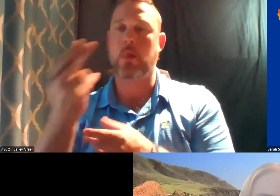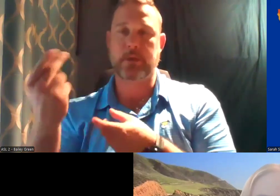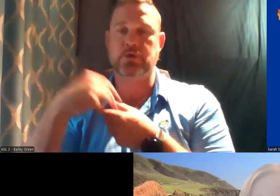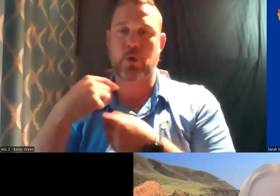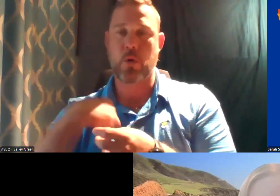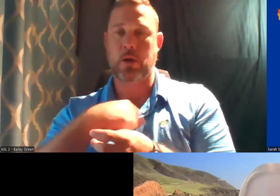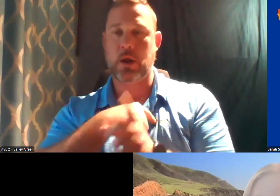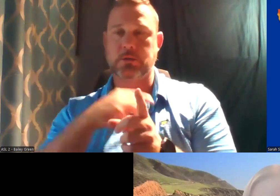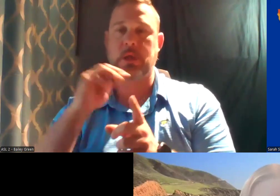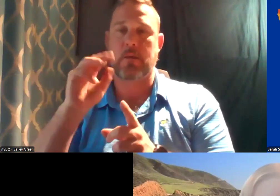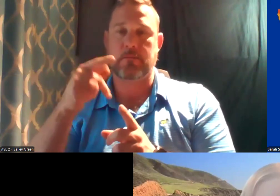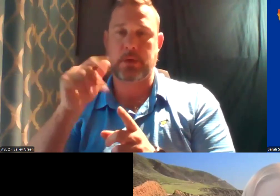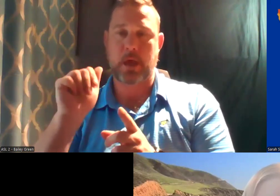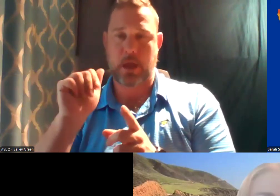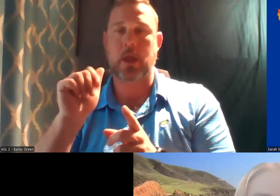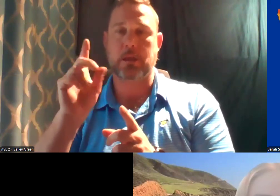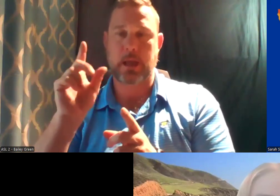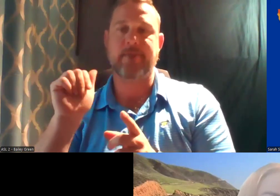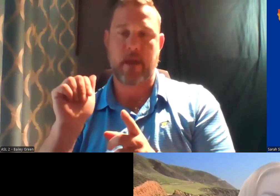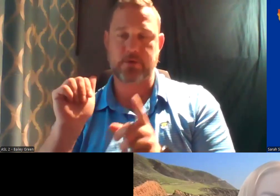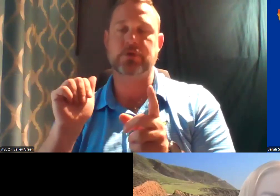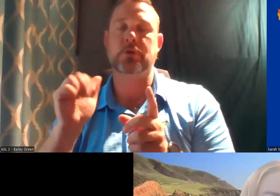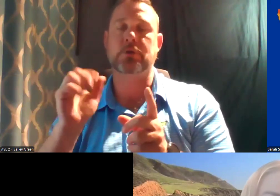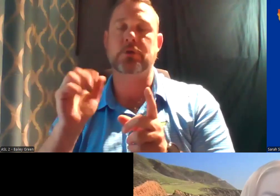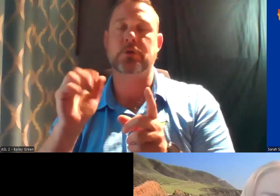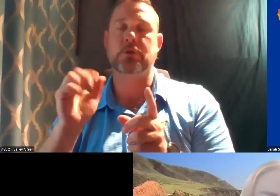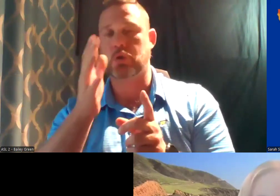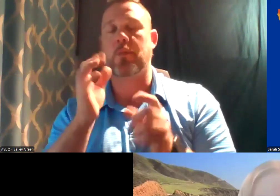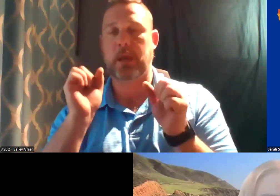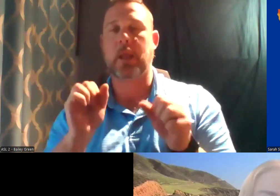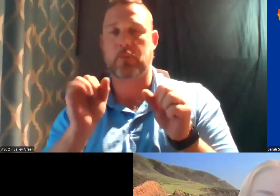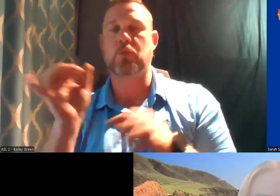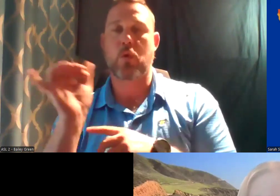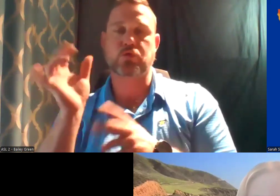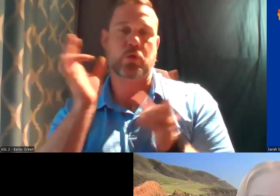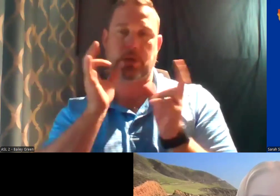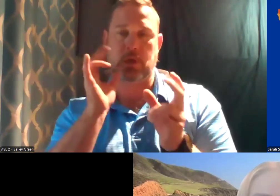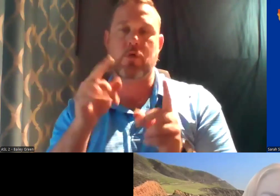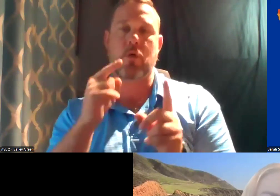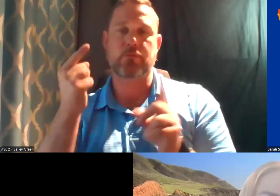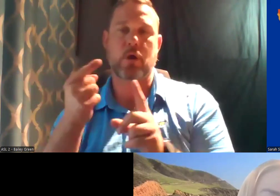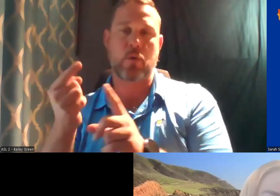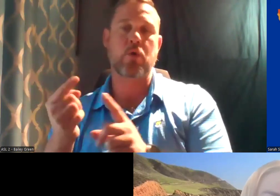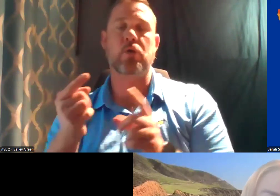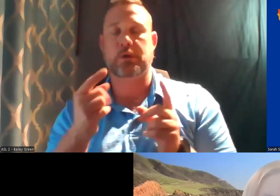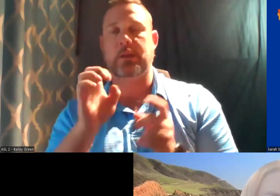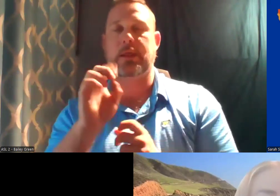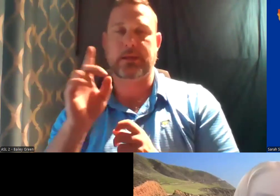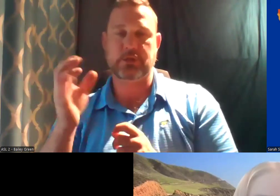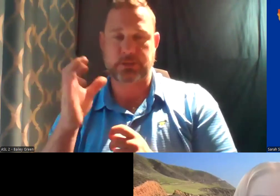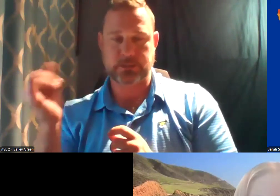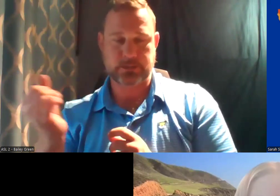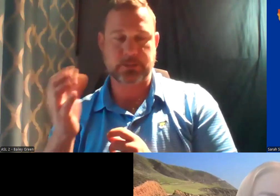at the MPA Day of Action as well. So she'll be able to also hear the priority areas that